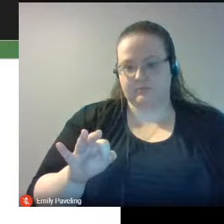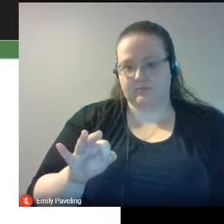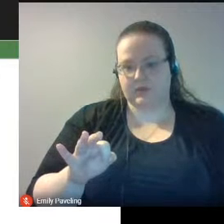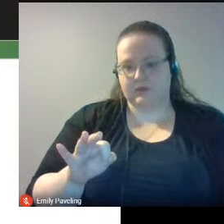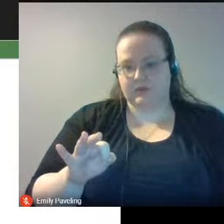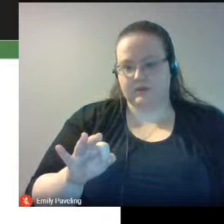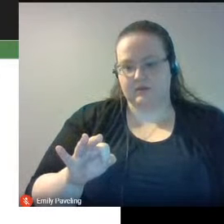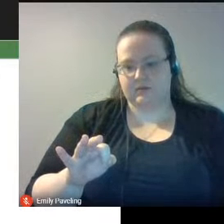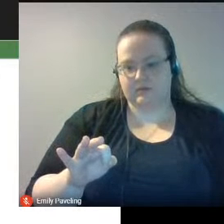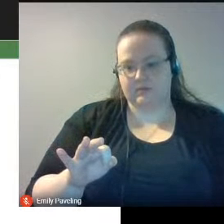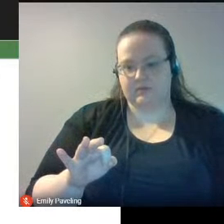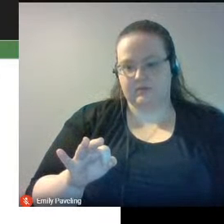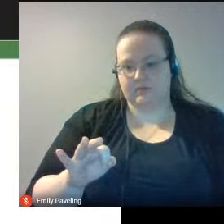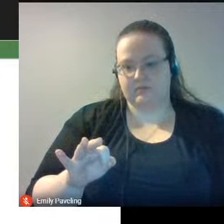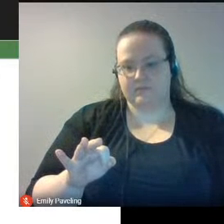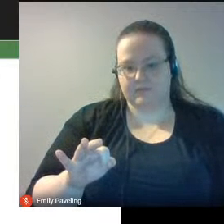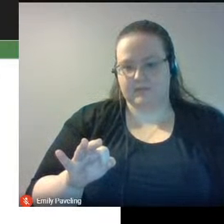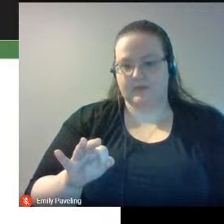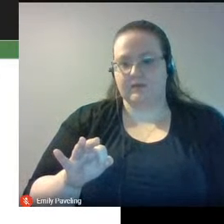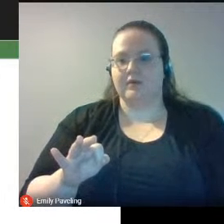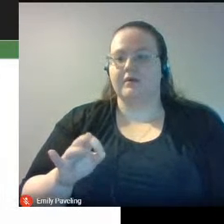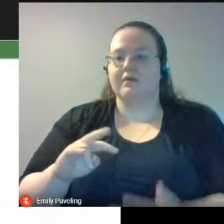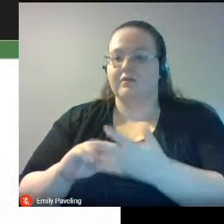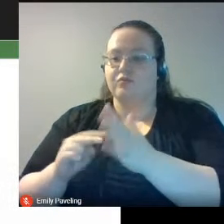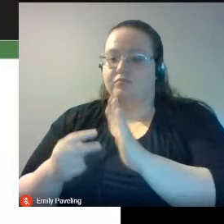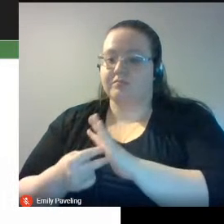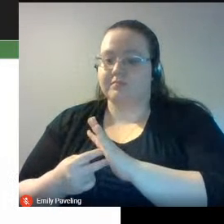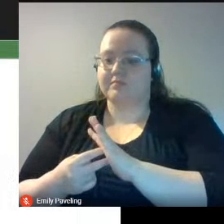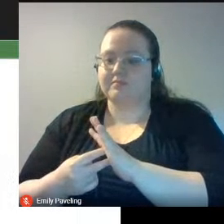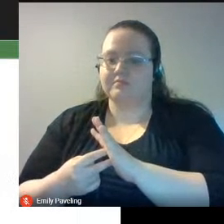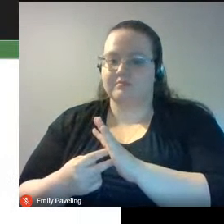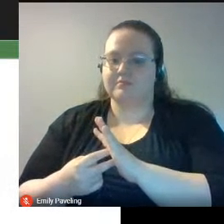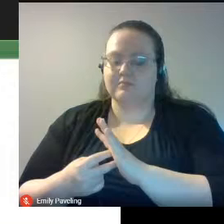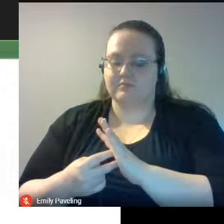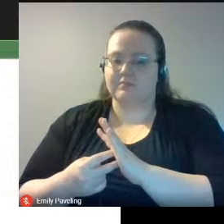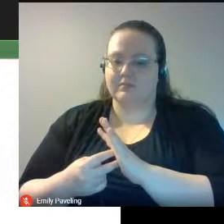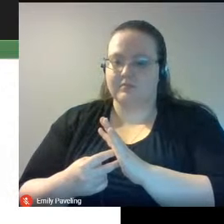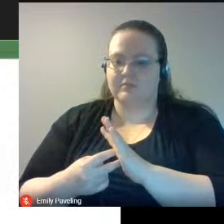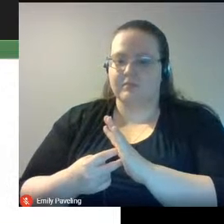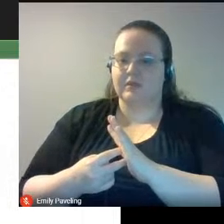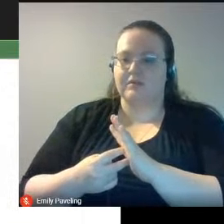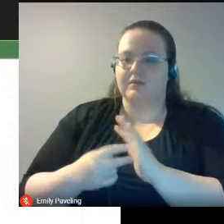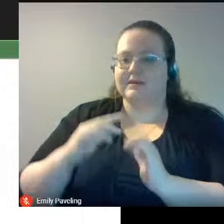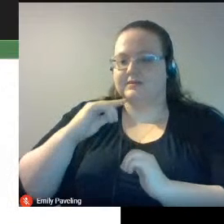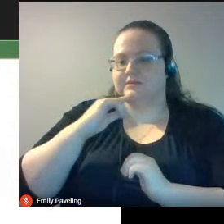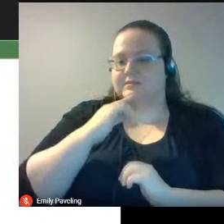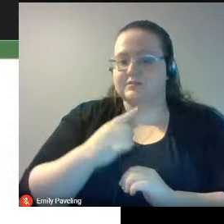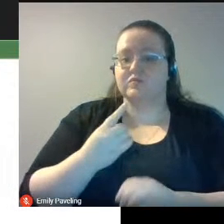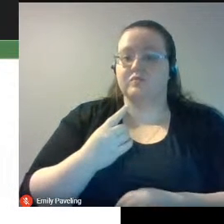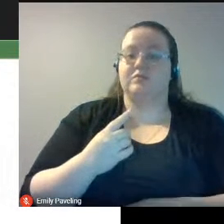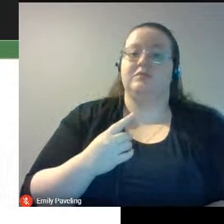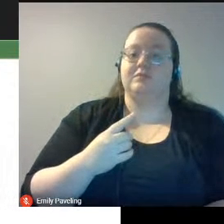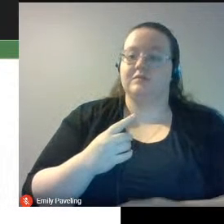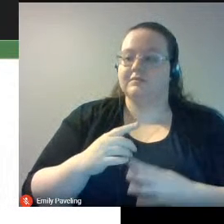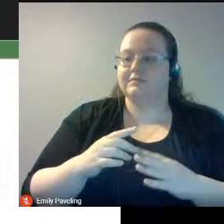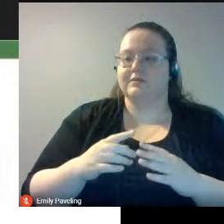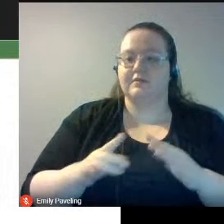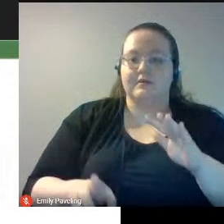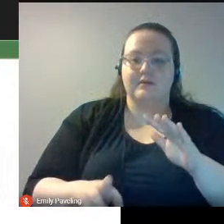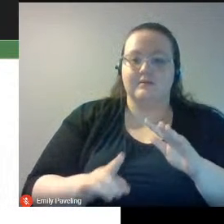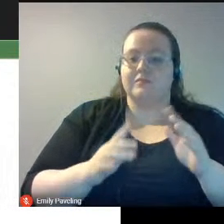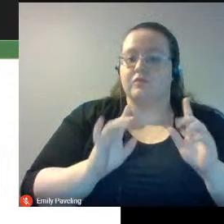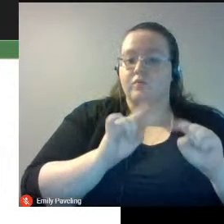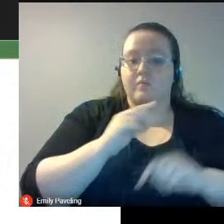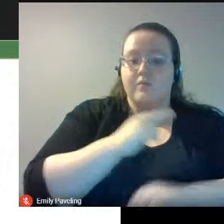falling into this age category. Severe outcomes, including hospitalizations, ICU admissions, deaths,